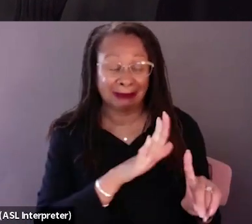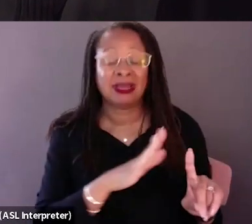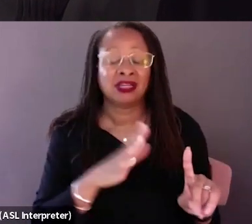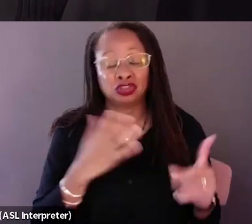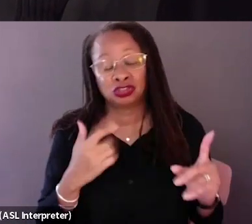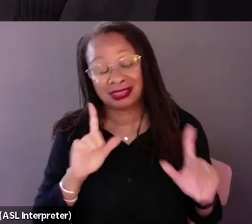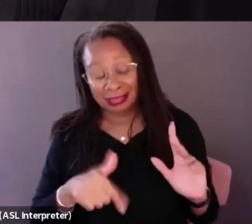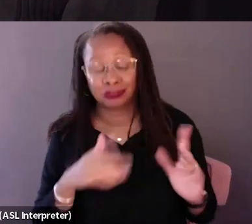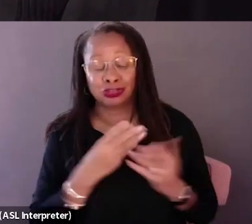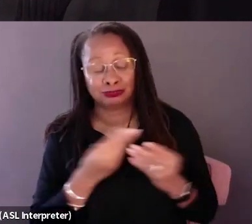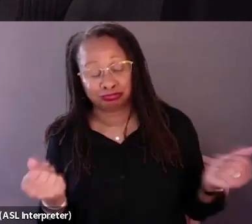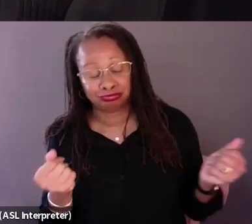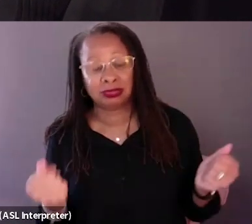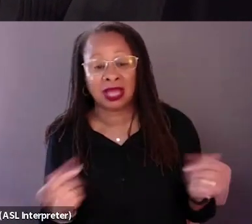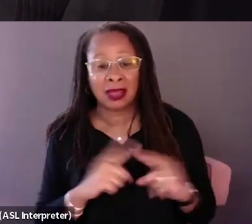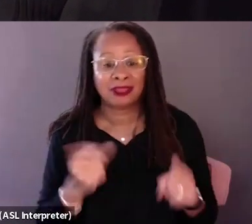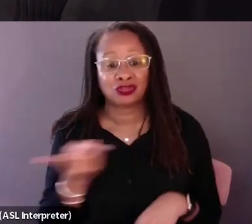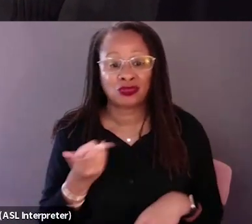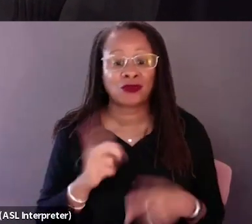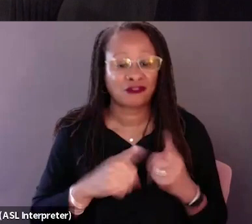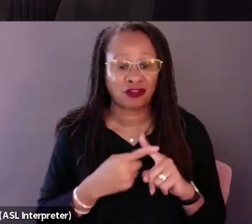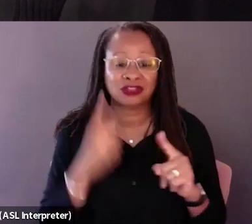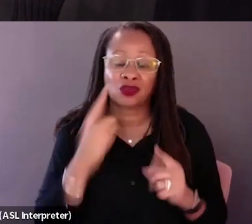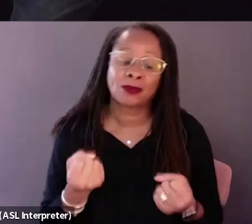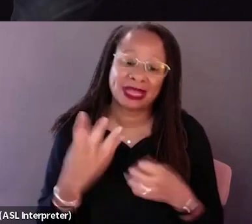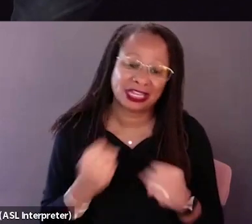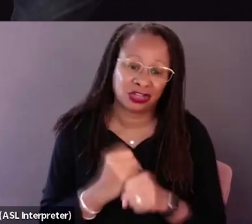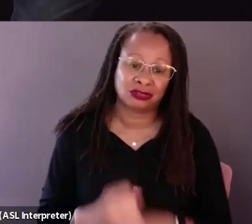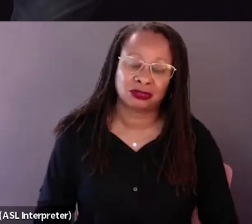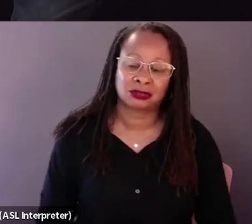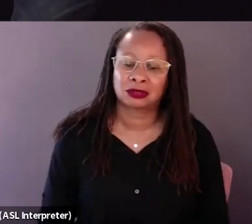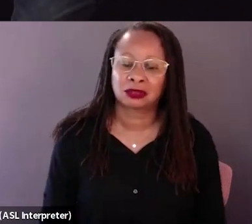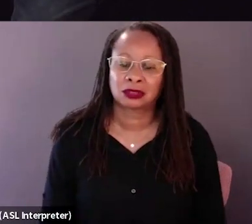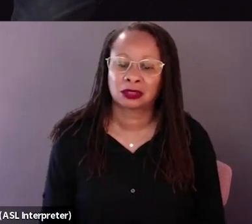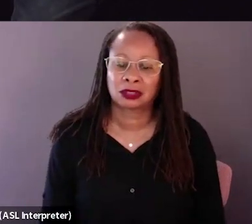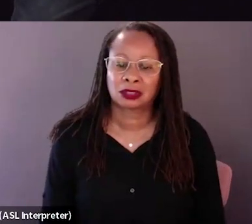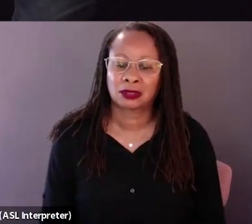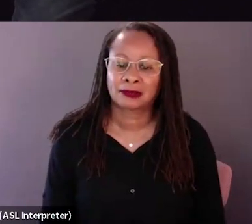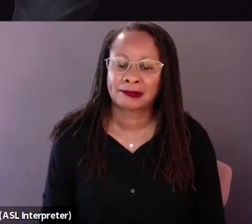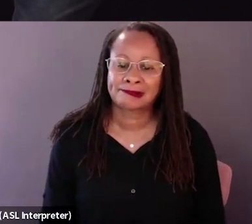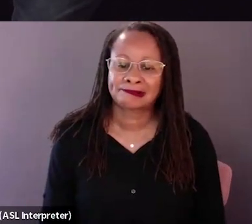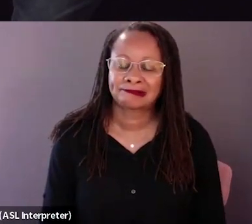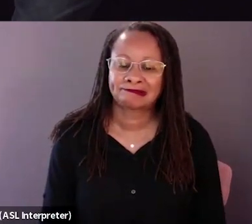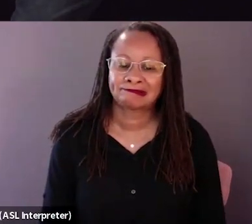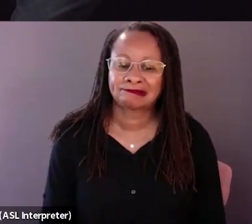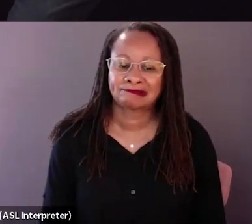to bury it later on, but they were friends for many, many years. The microphone's coming to you right there.